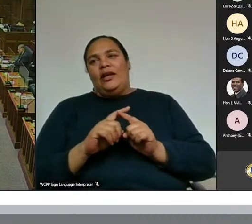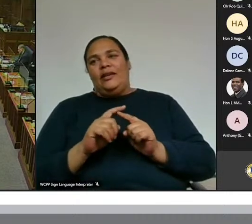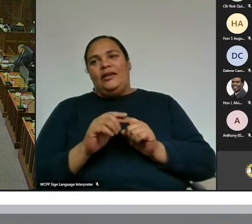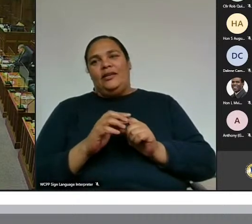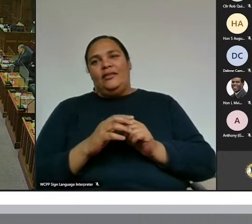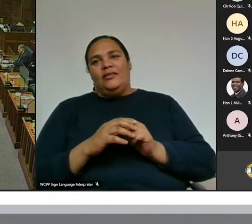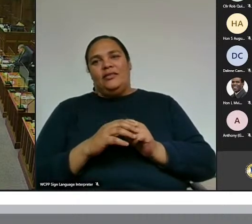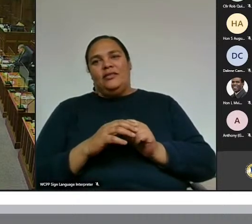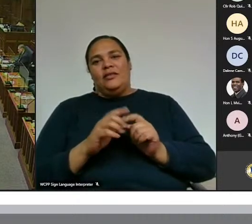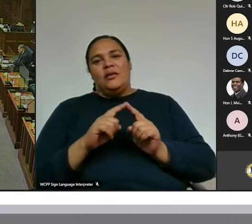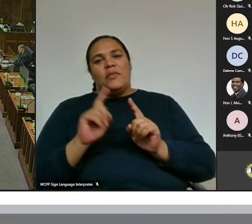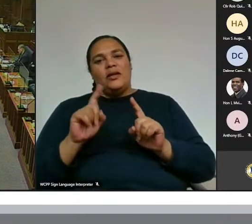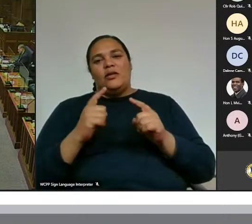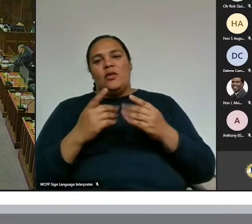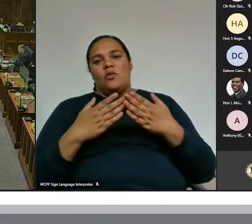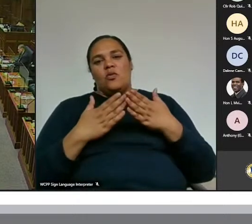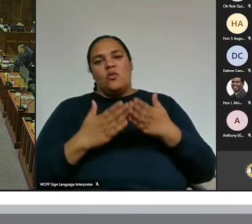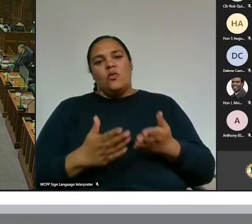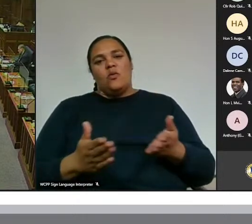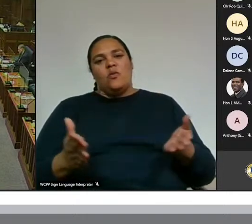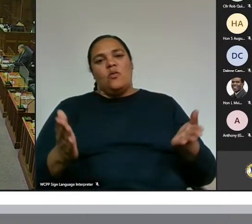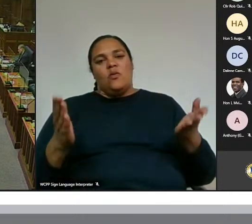It cannot be open